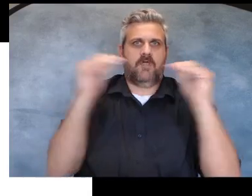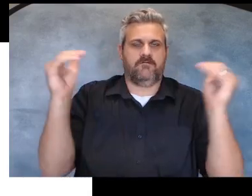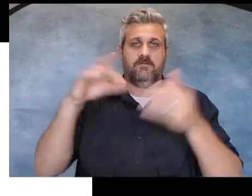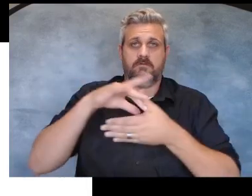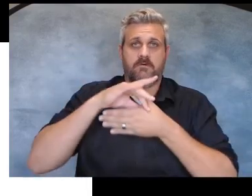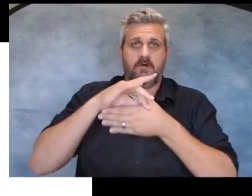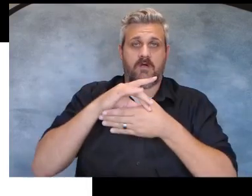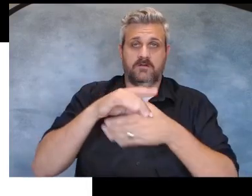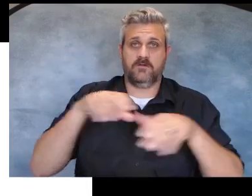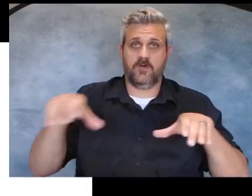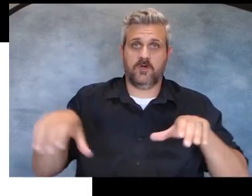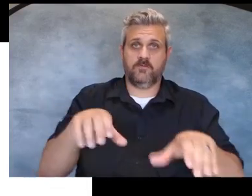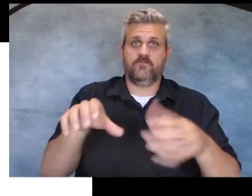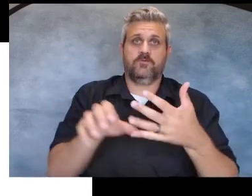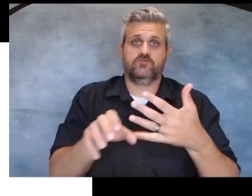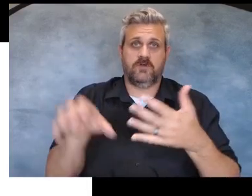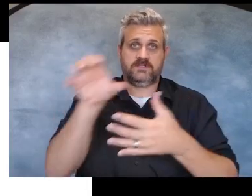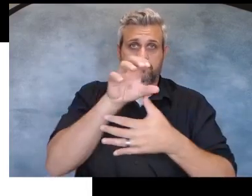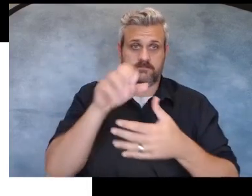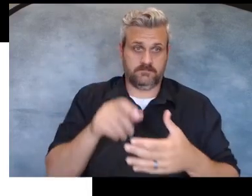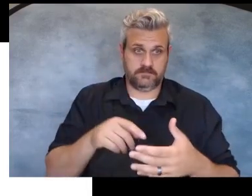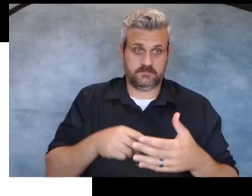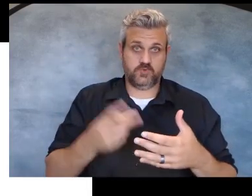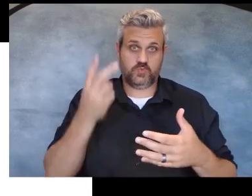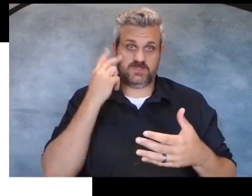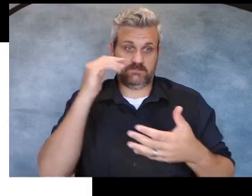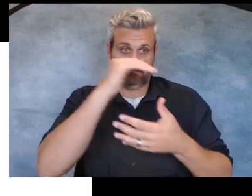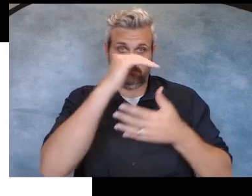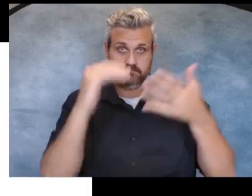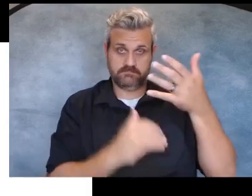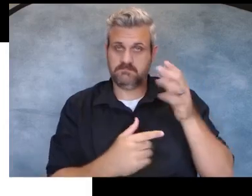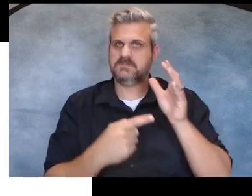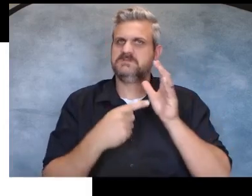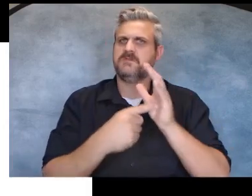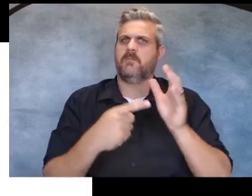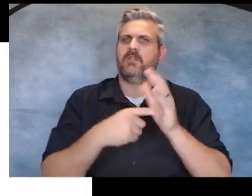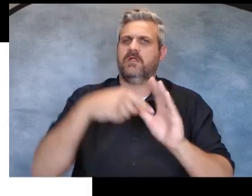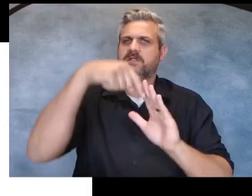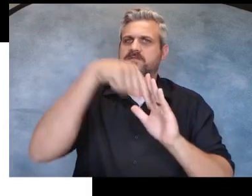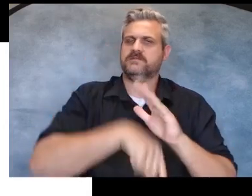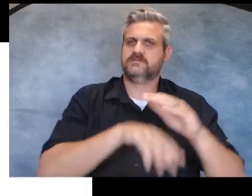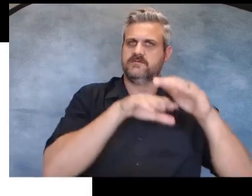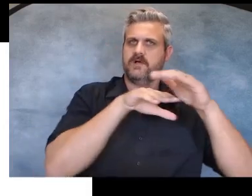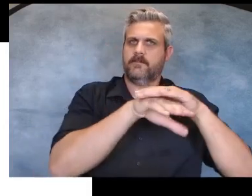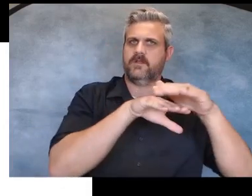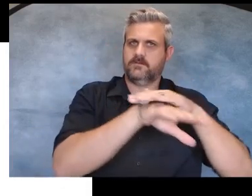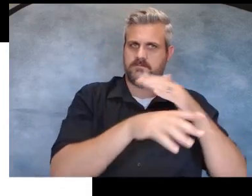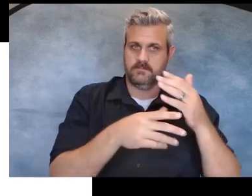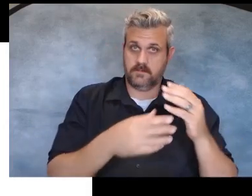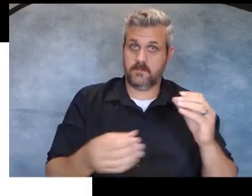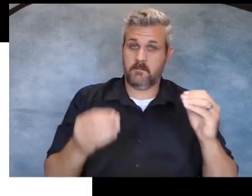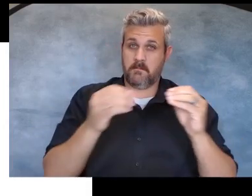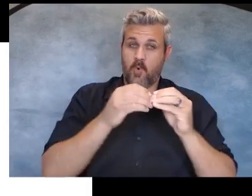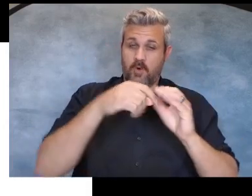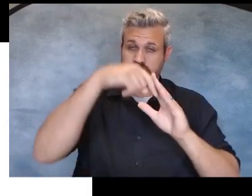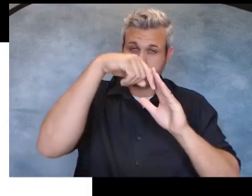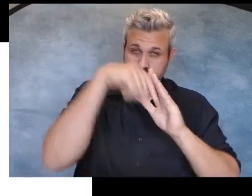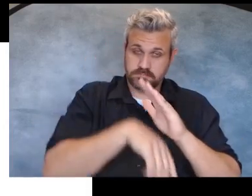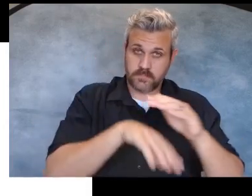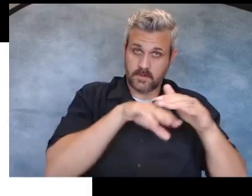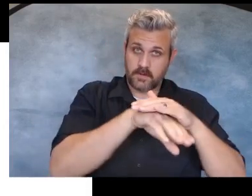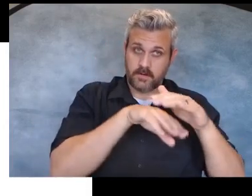level, content, or performance criteria. Here you see a list of examples of intensive accommodations. The more